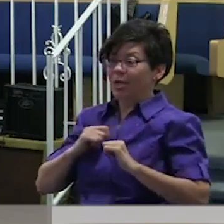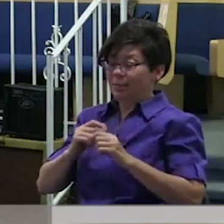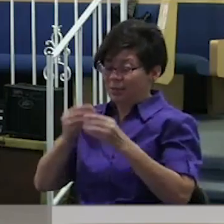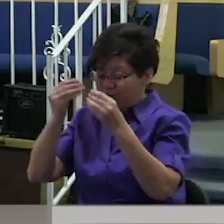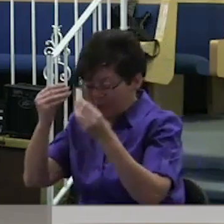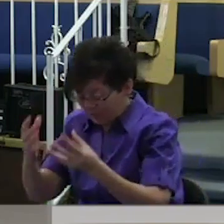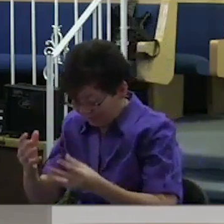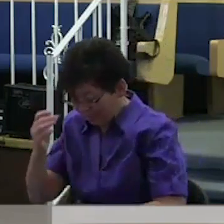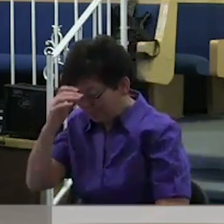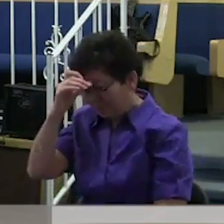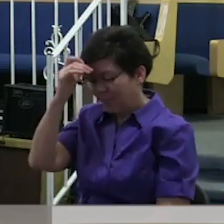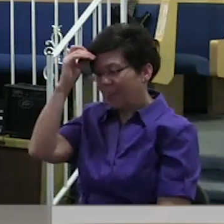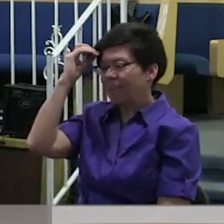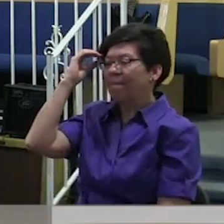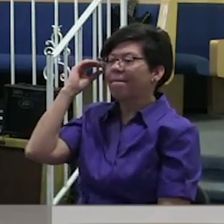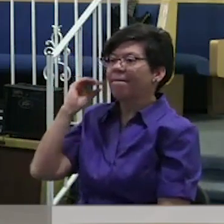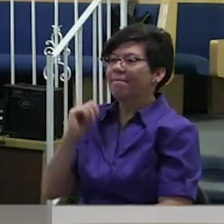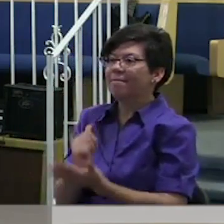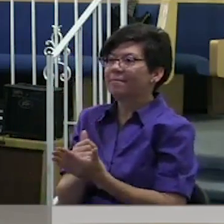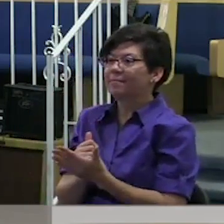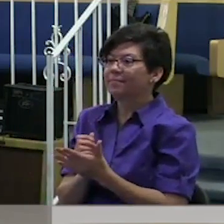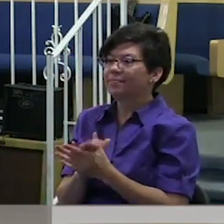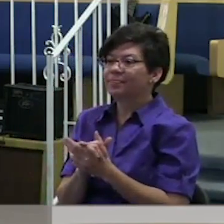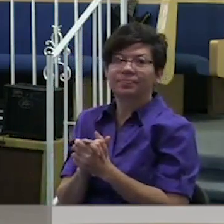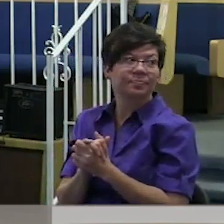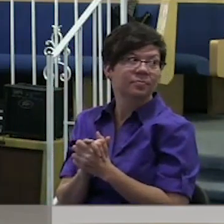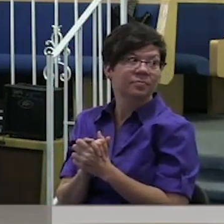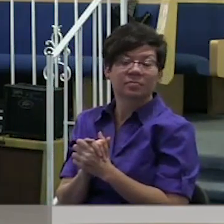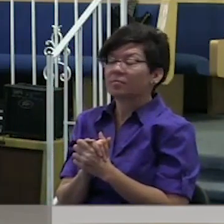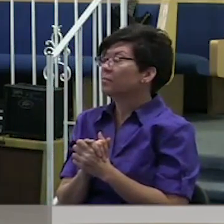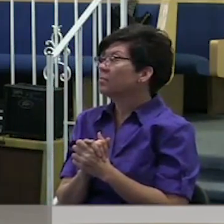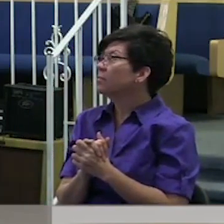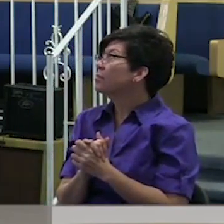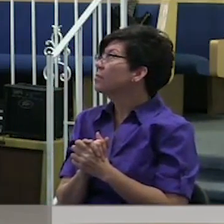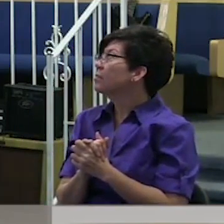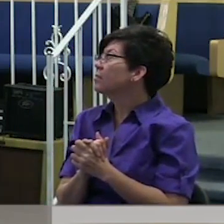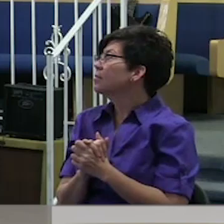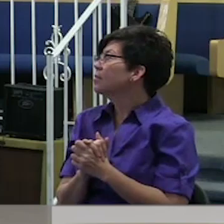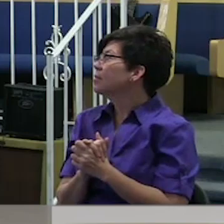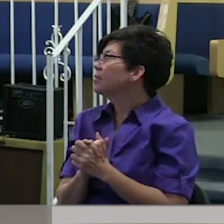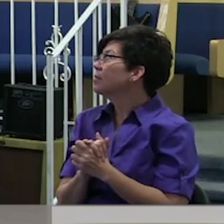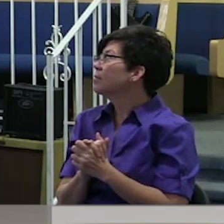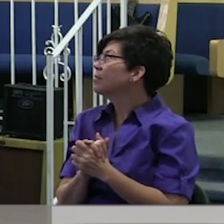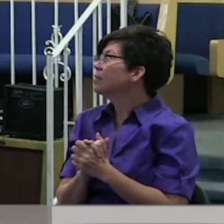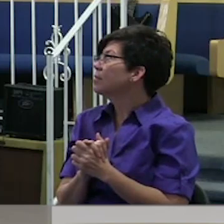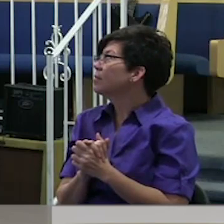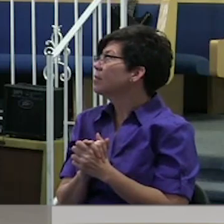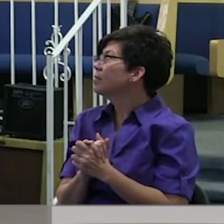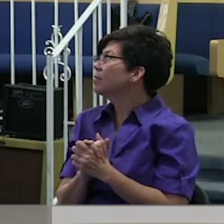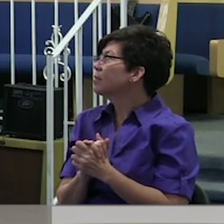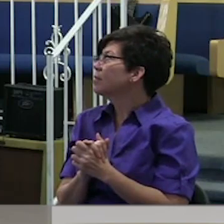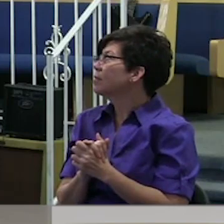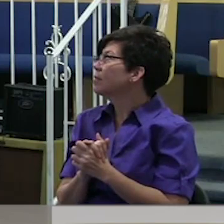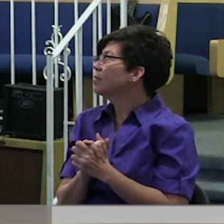obedient. Amen. Amen. And our good books on